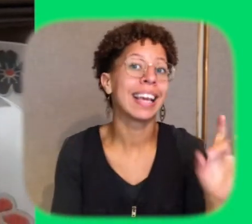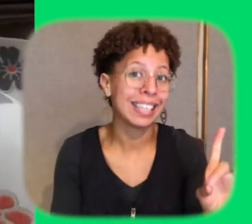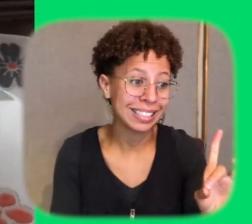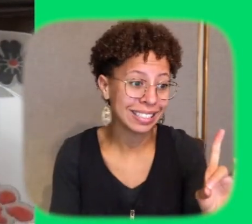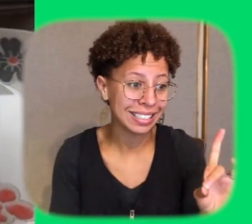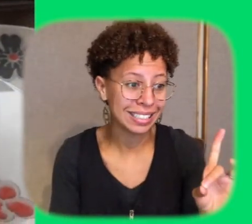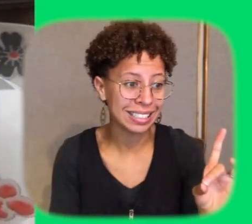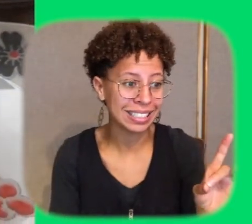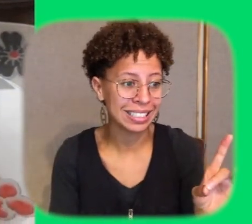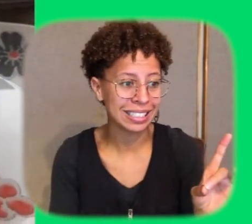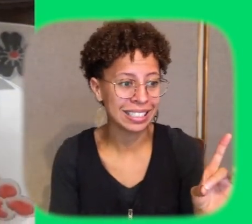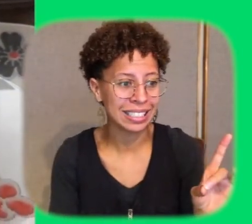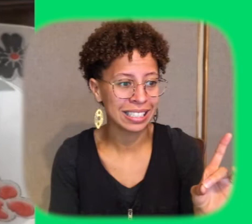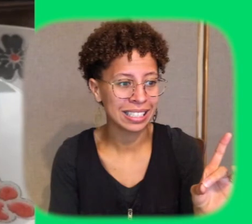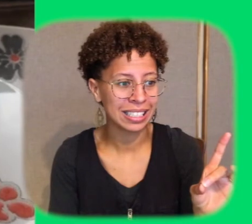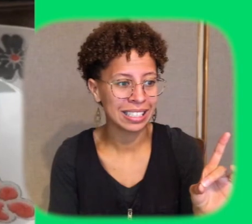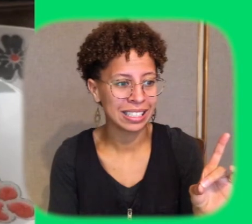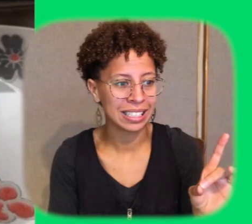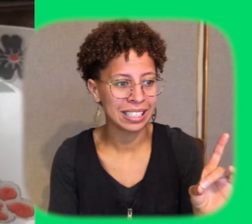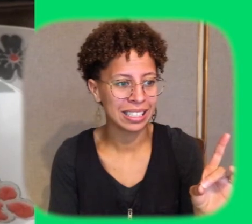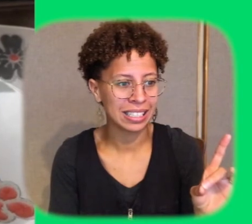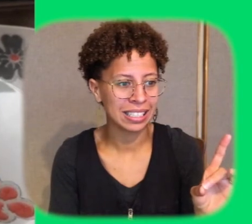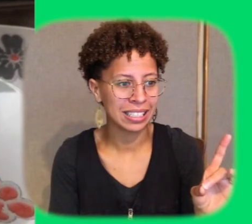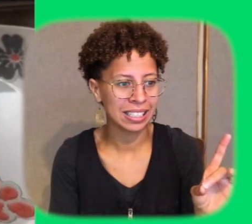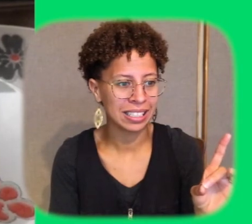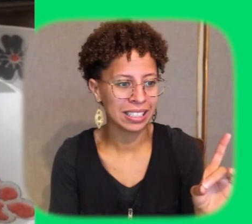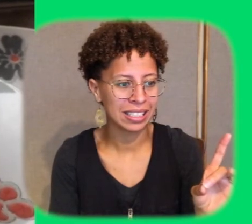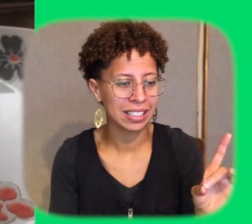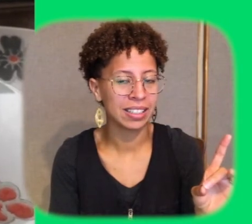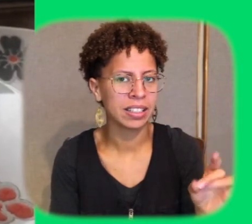to separate these carefully. Yeah, separate them carefully.